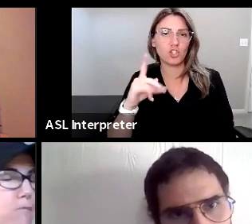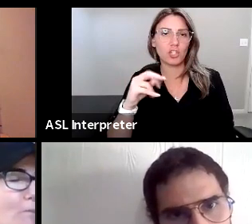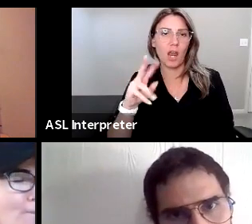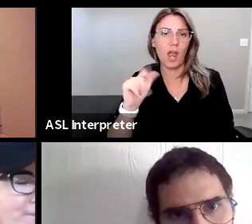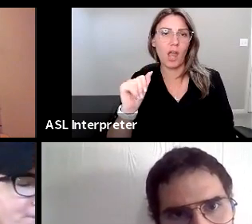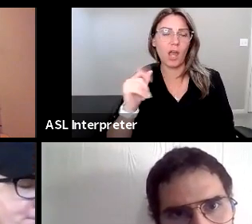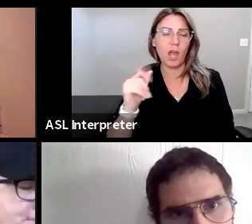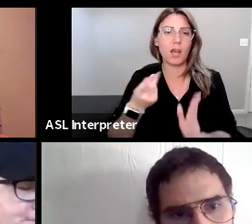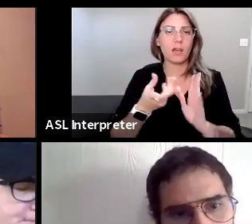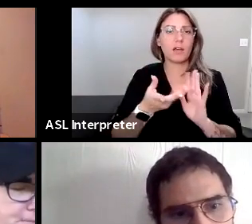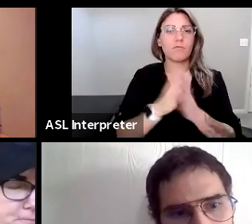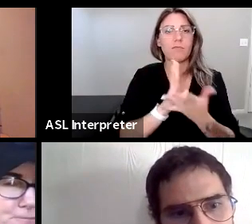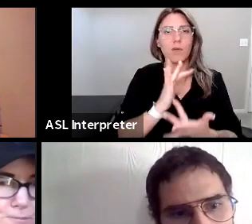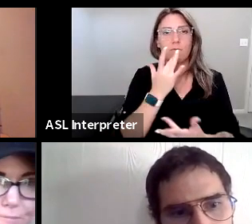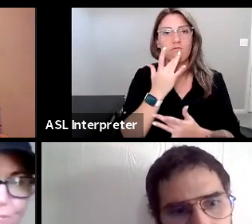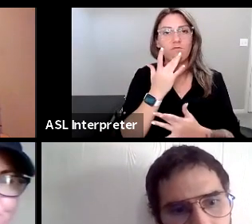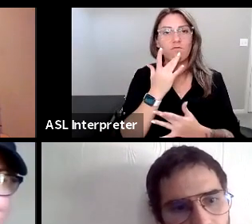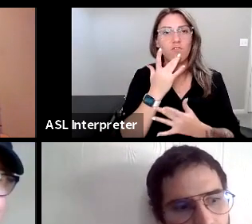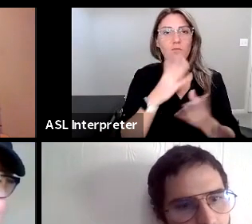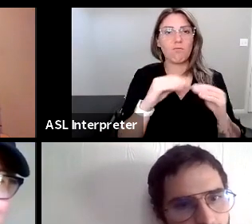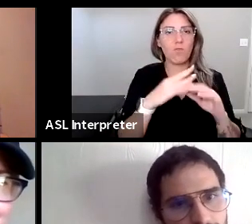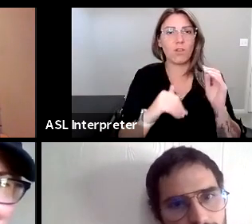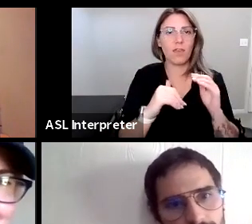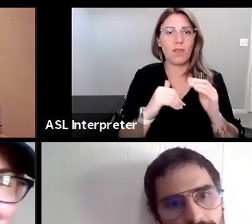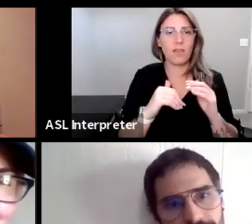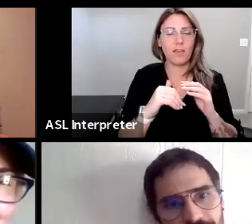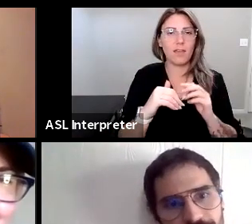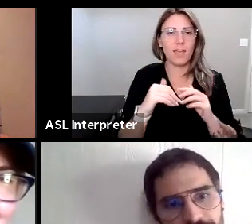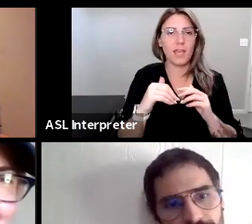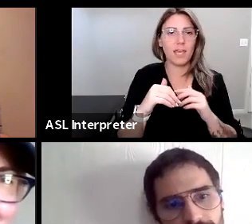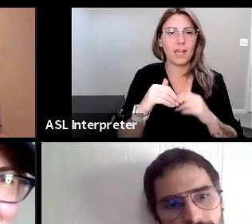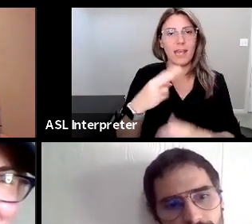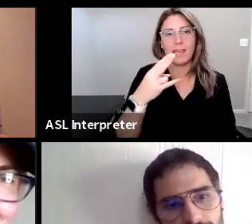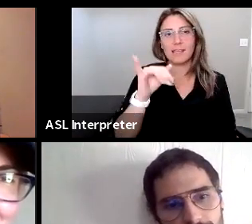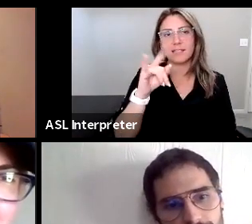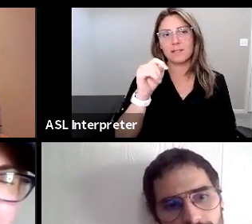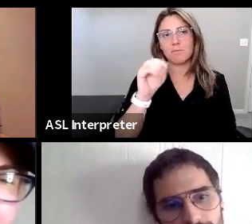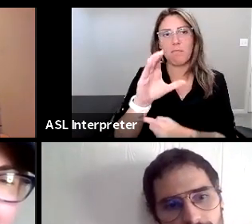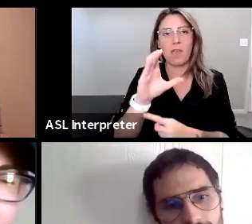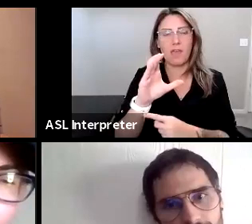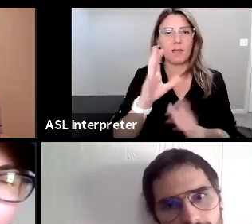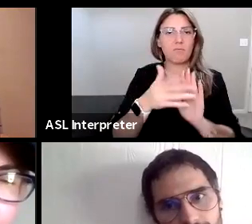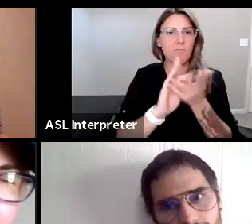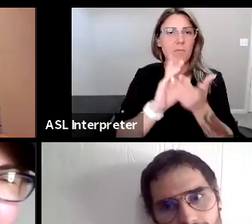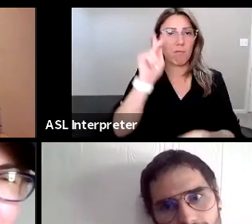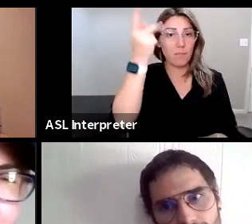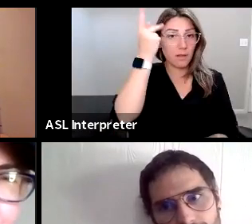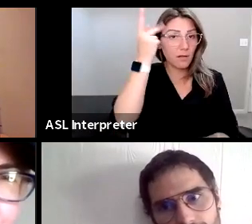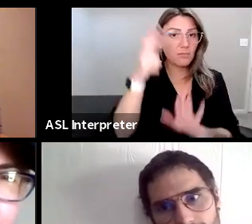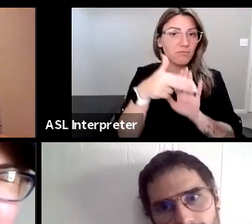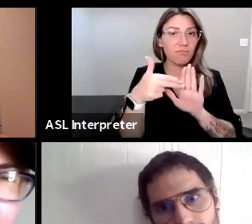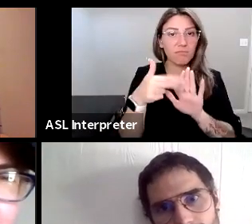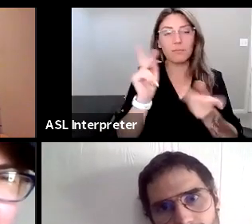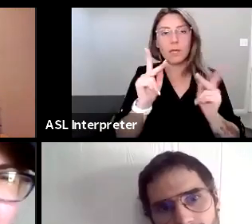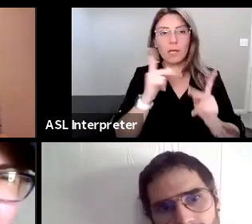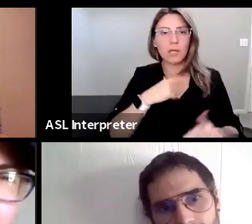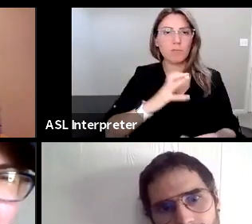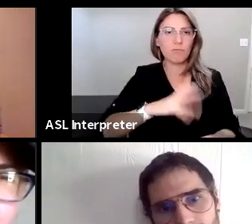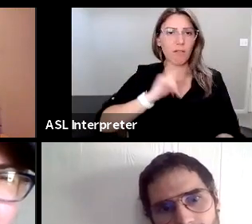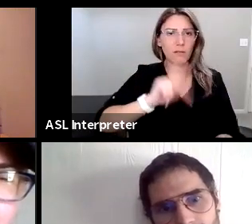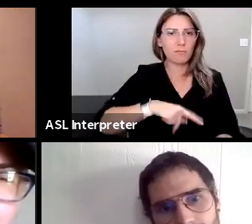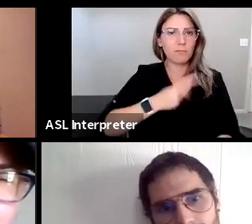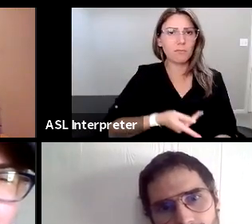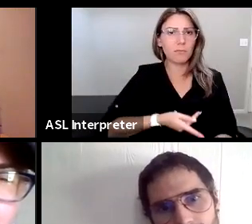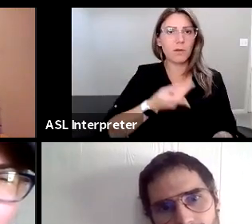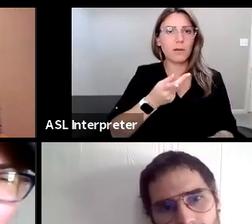be preferred over Hispanic, and it was very much politicized. Folks would be angry with you